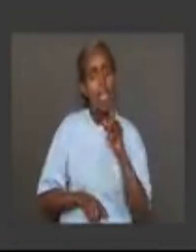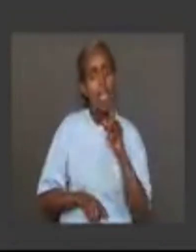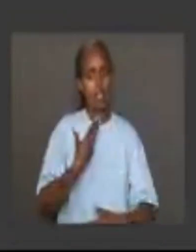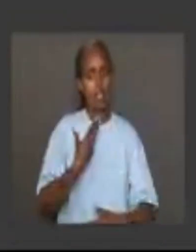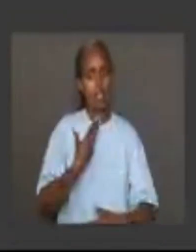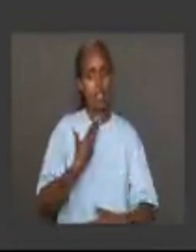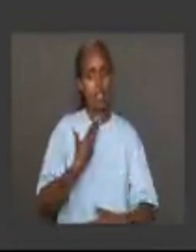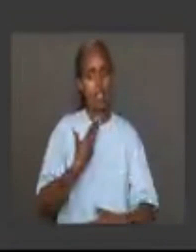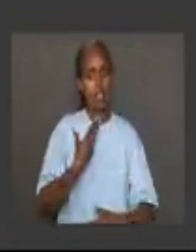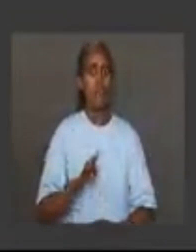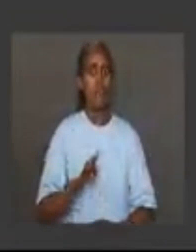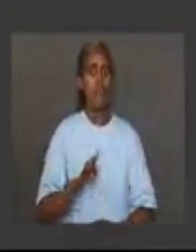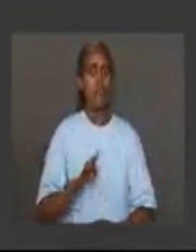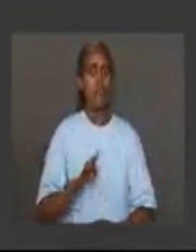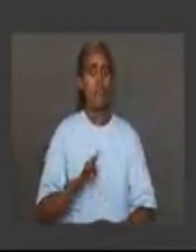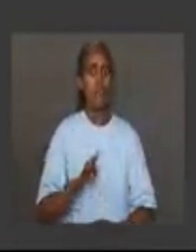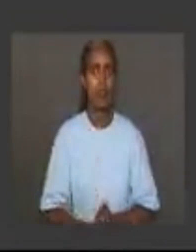of B.